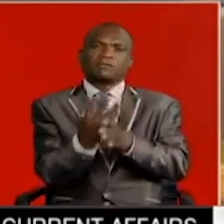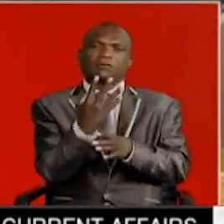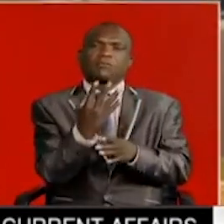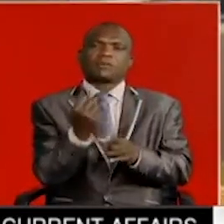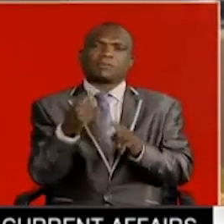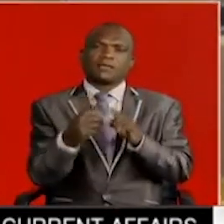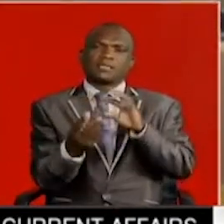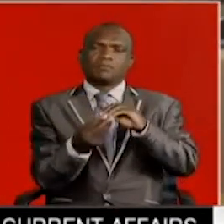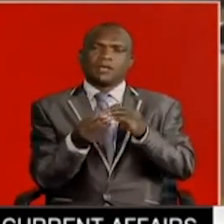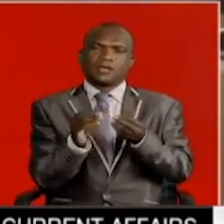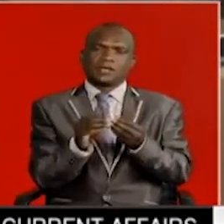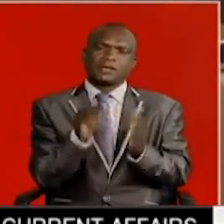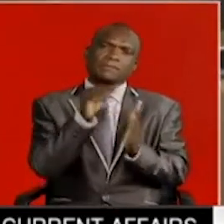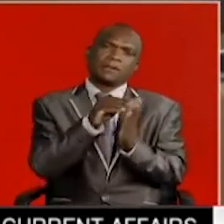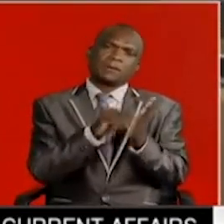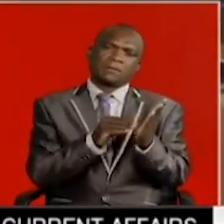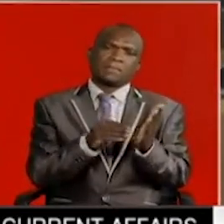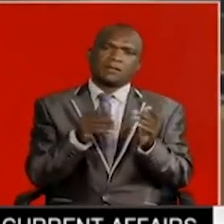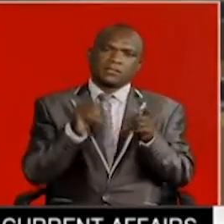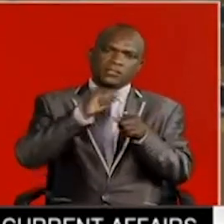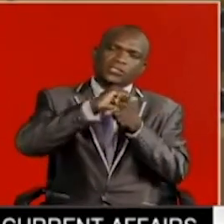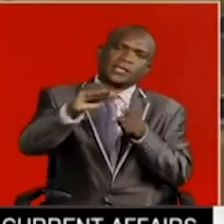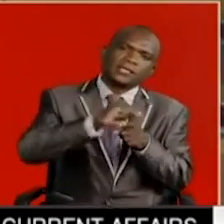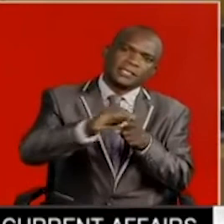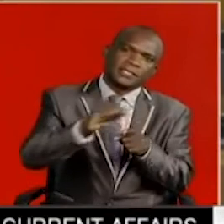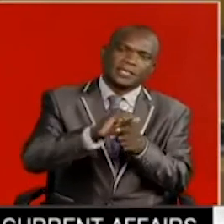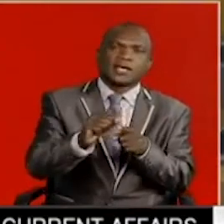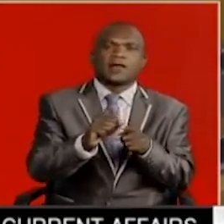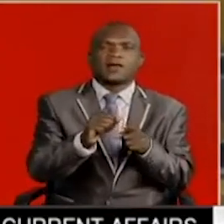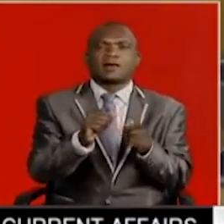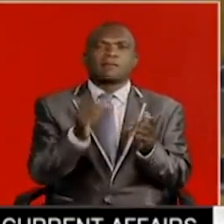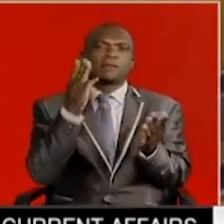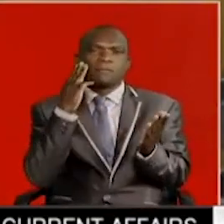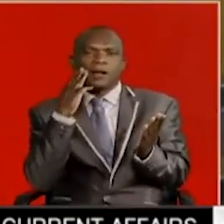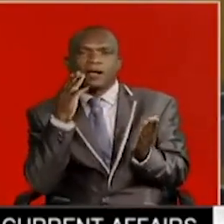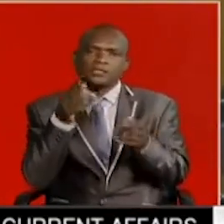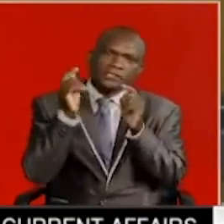of training materials for all activities.